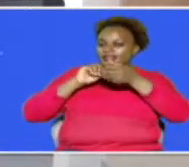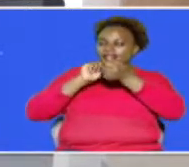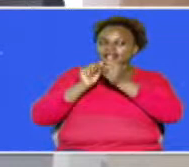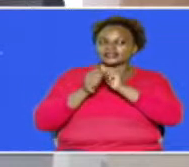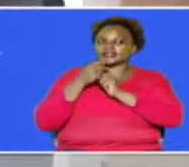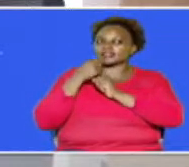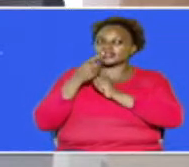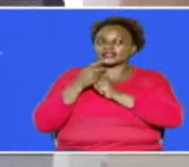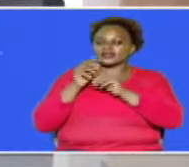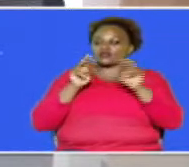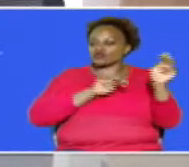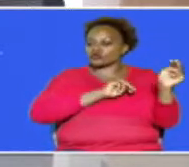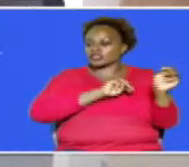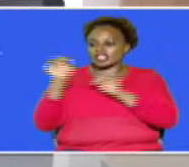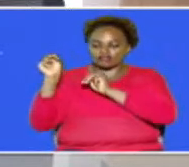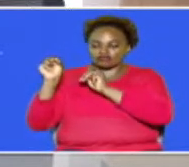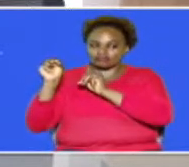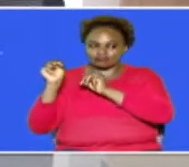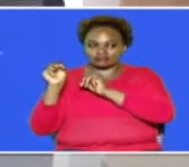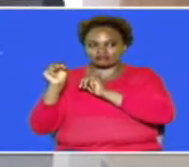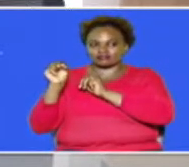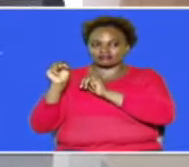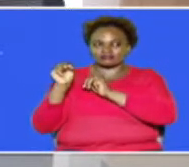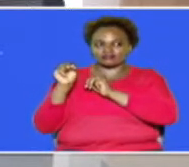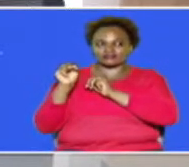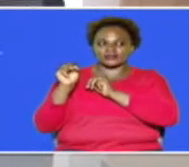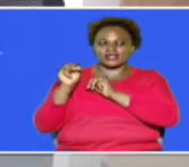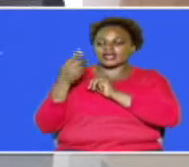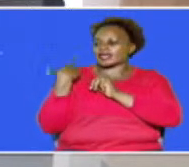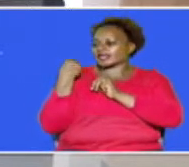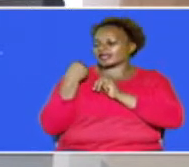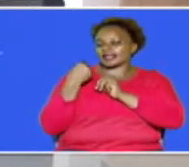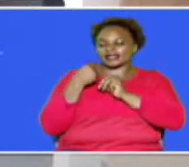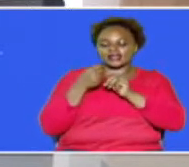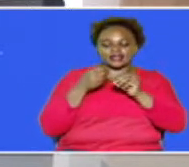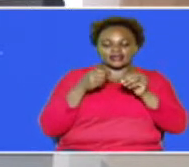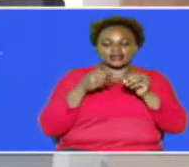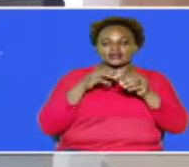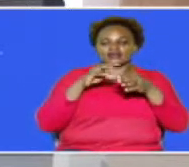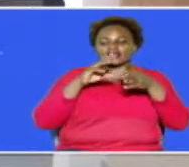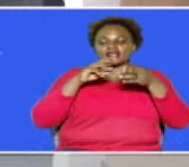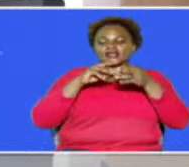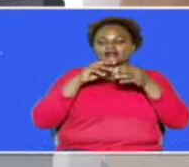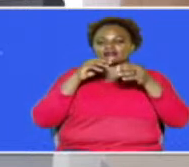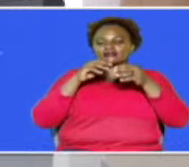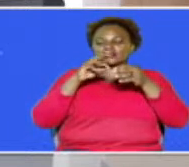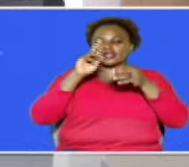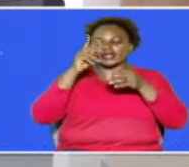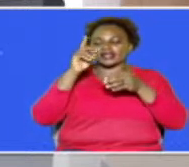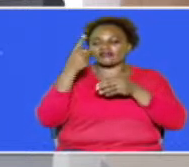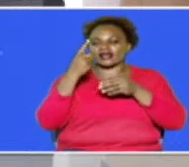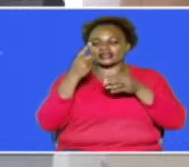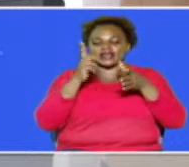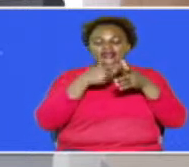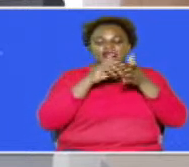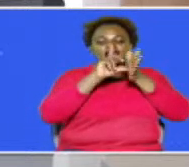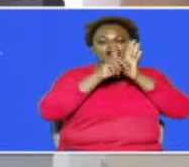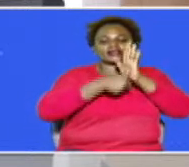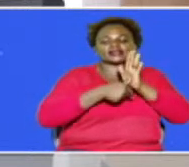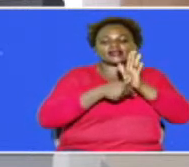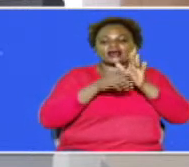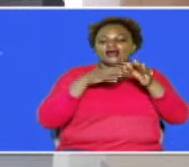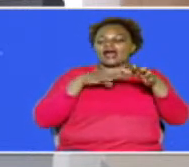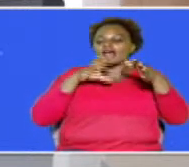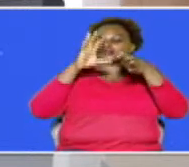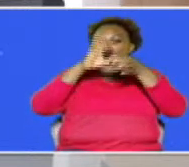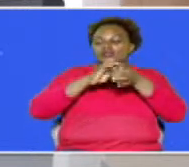allegiance, you shift. Like, yesterday you were in Azimio, very staunch support, and suddenly you are in KK and you're a